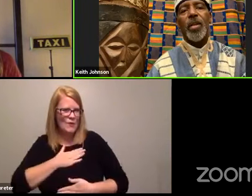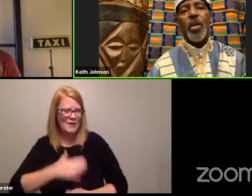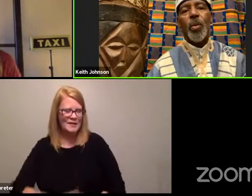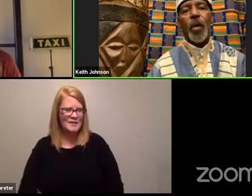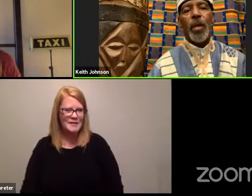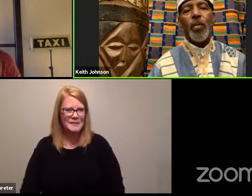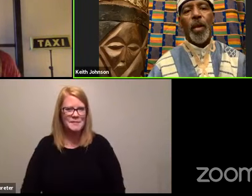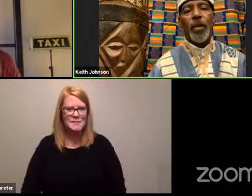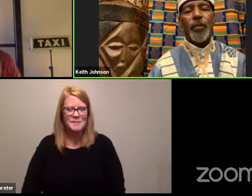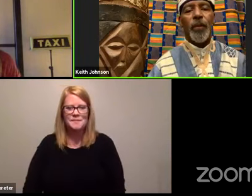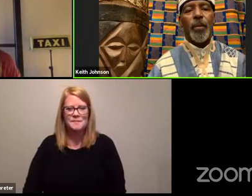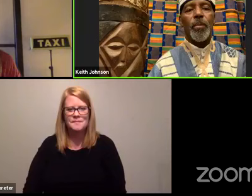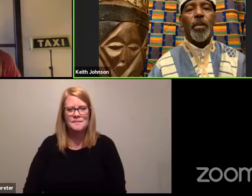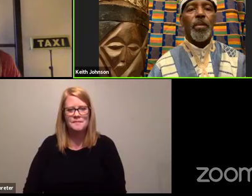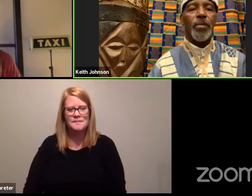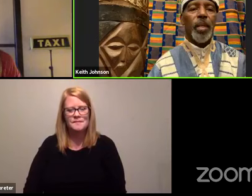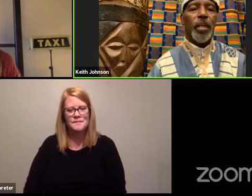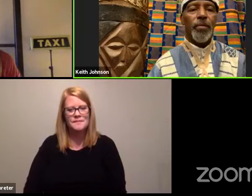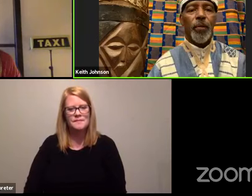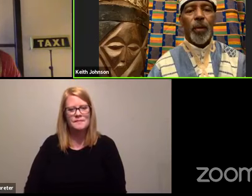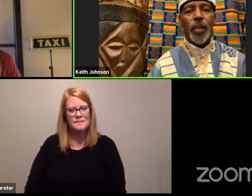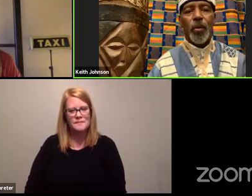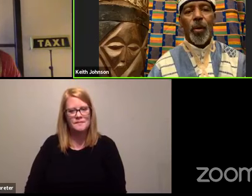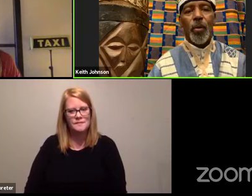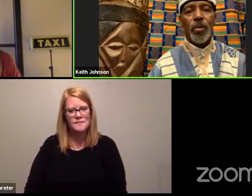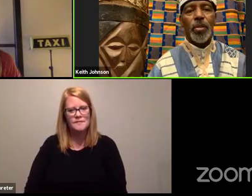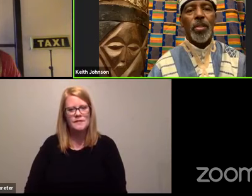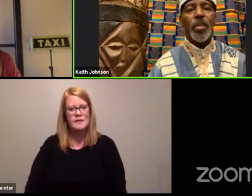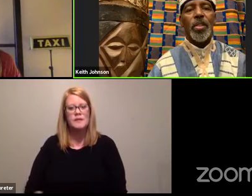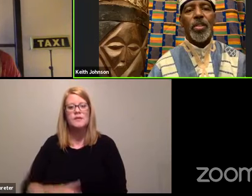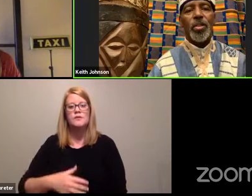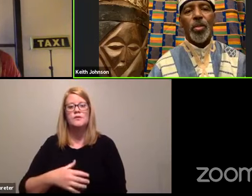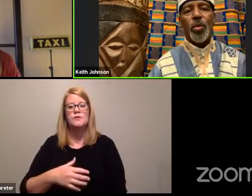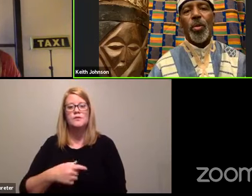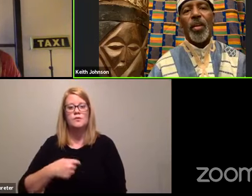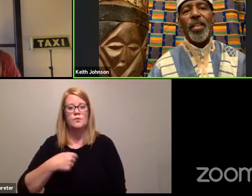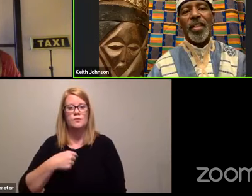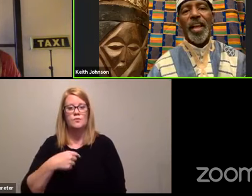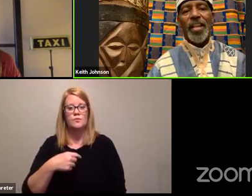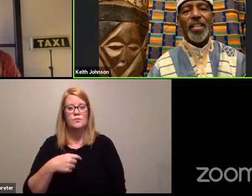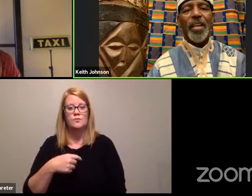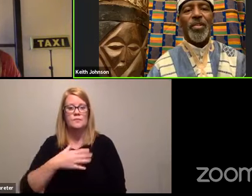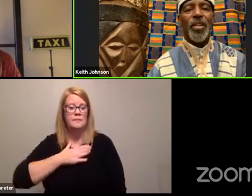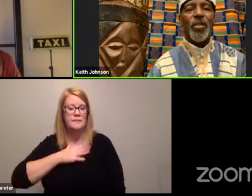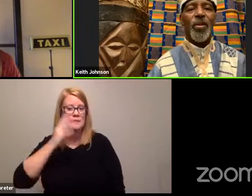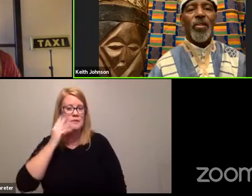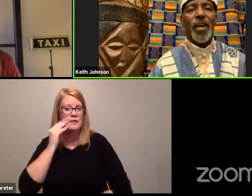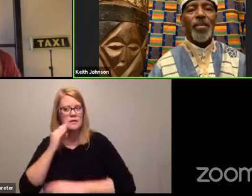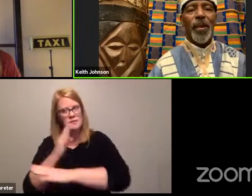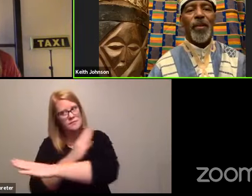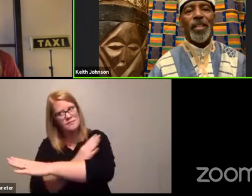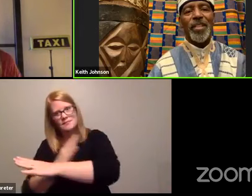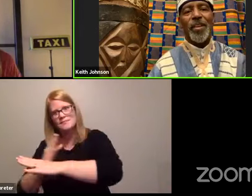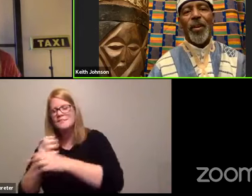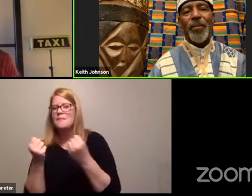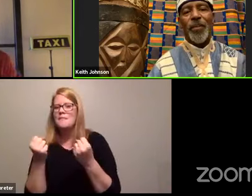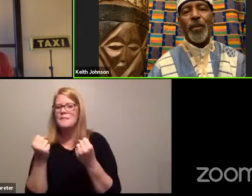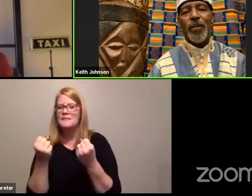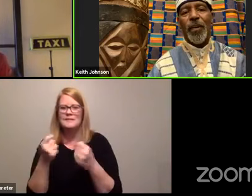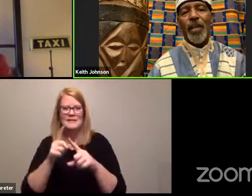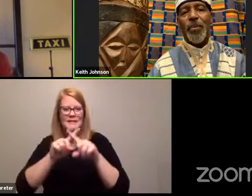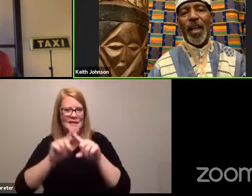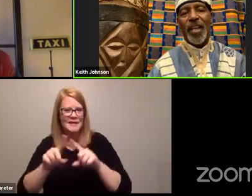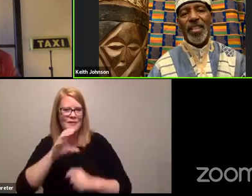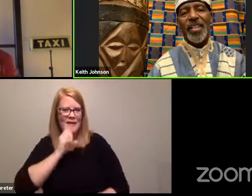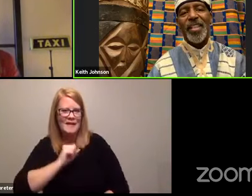and working with from 3 and 4-year-olds to 97-year-old grandparents. So I